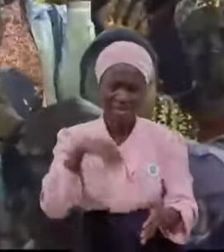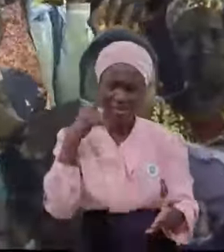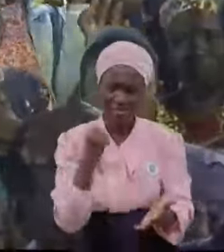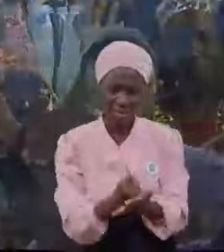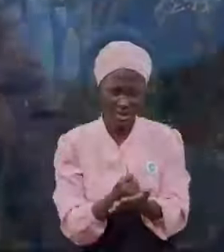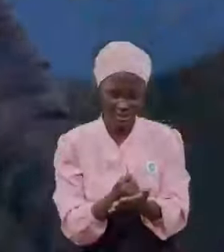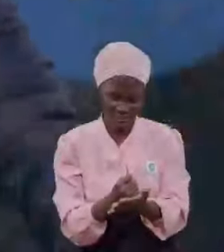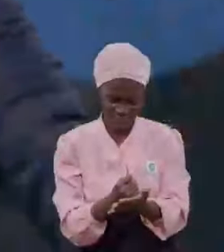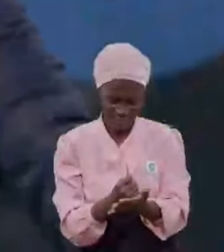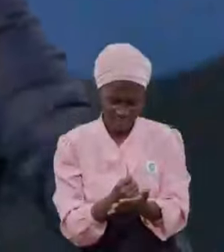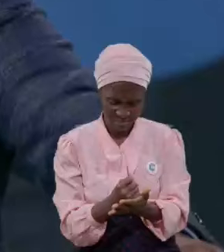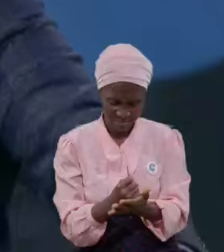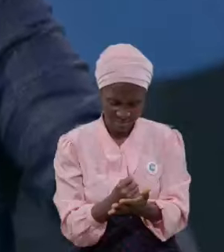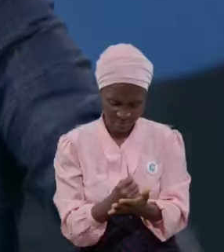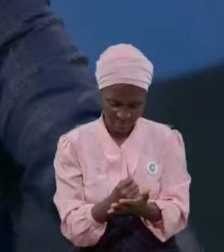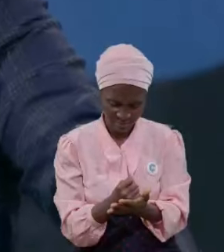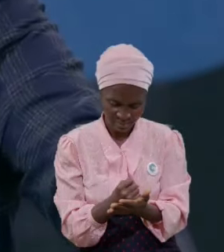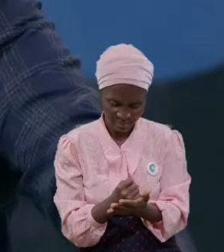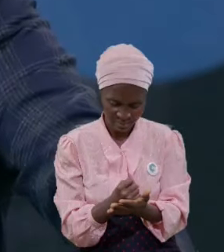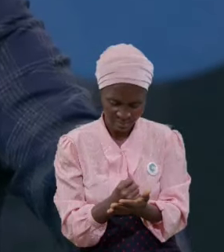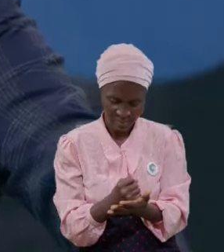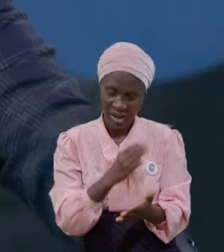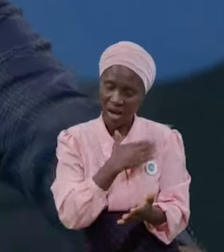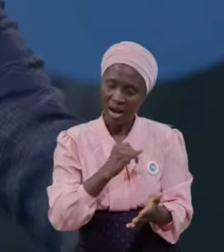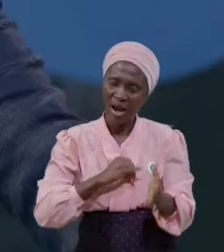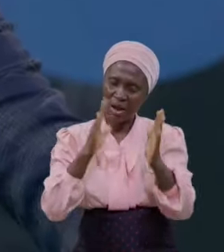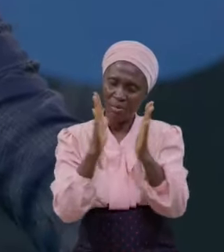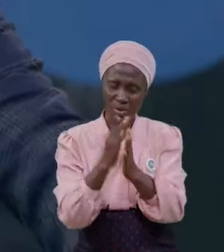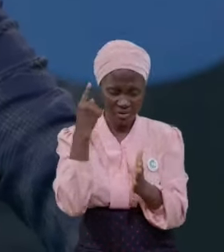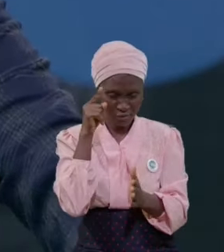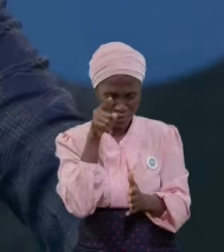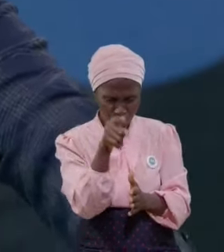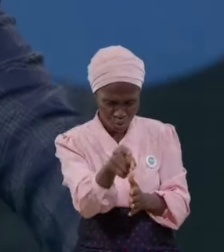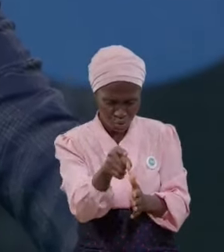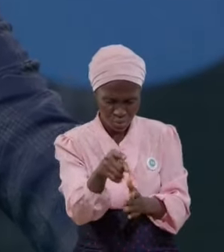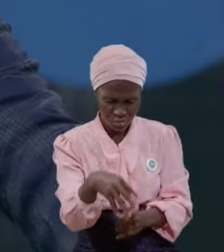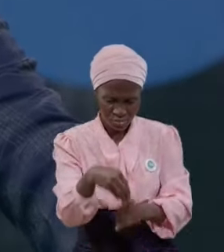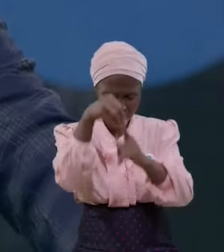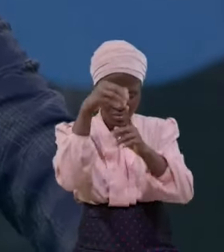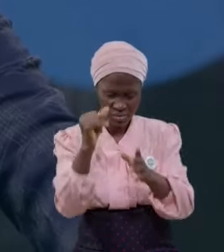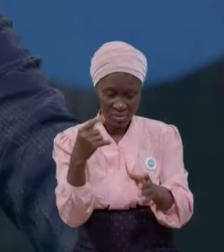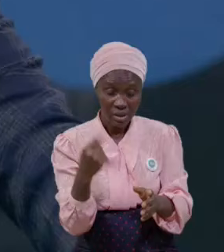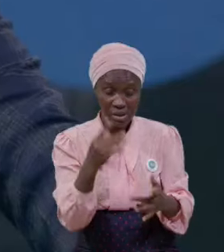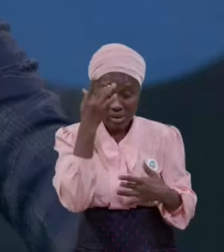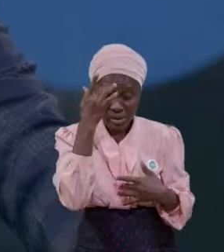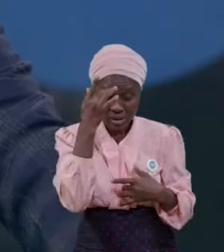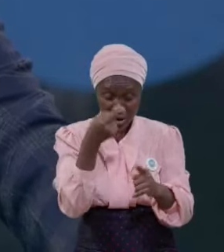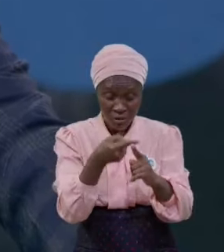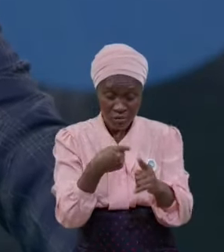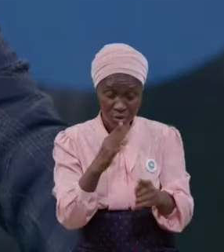Yeah. And I pray for you in particular. The sickness from your head to your tummy